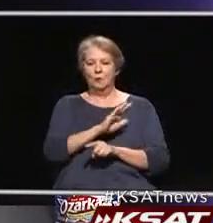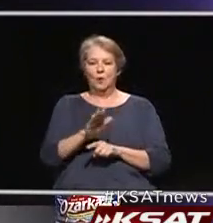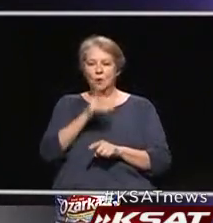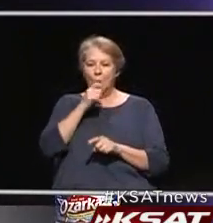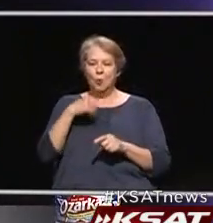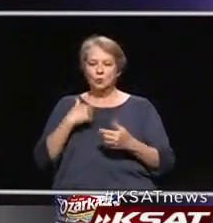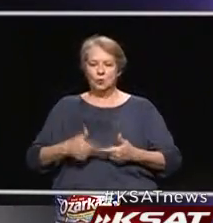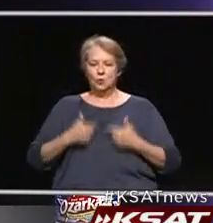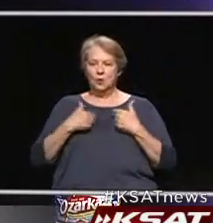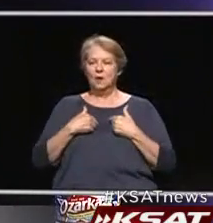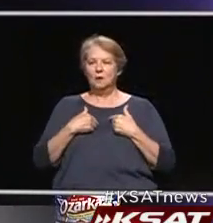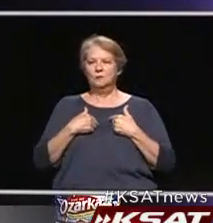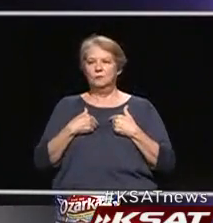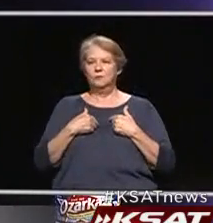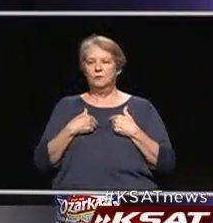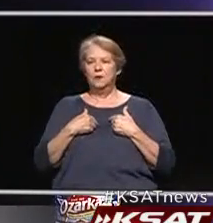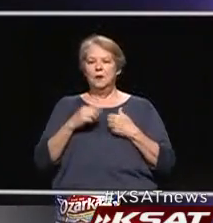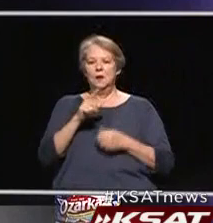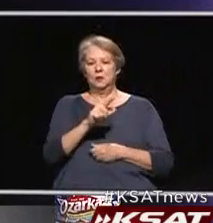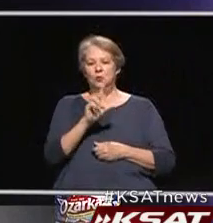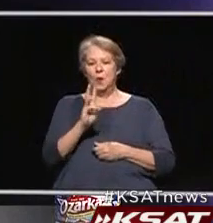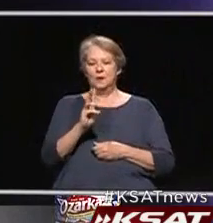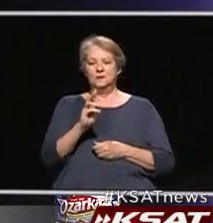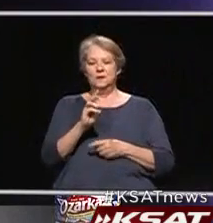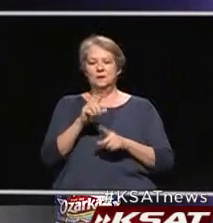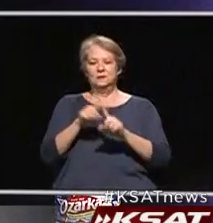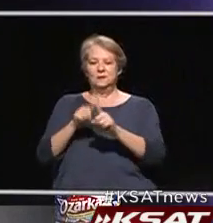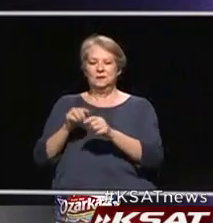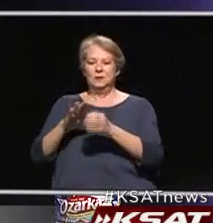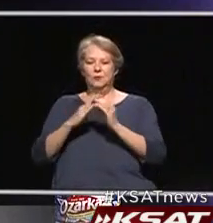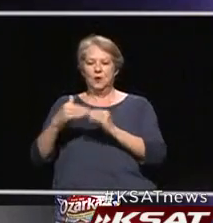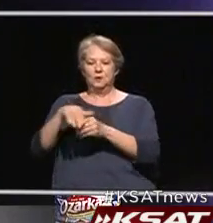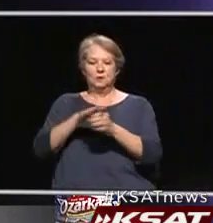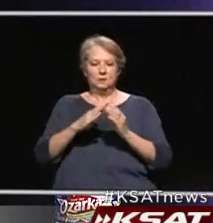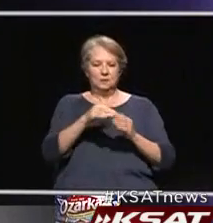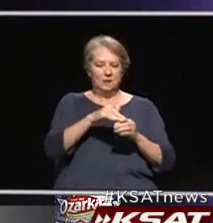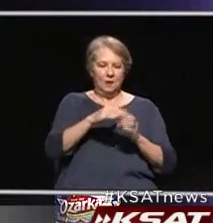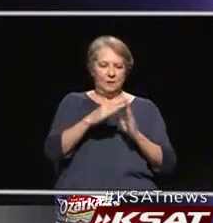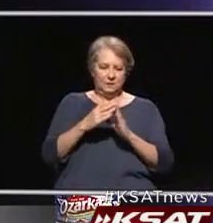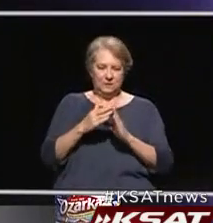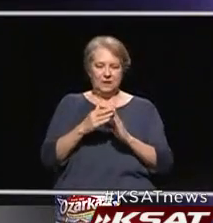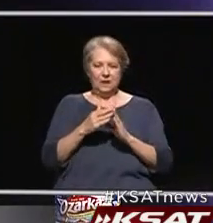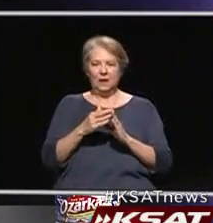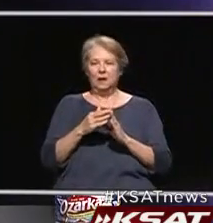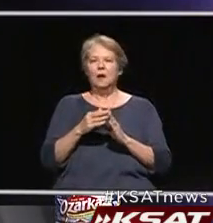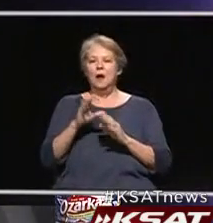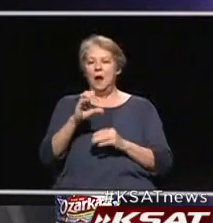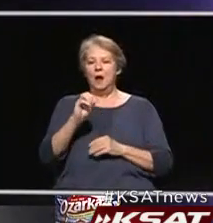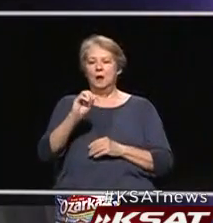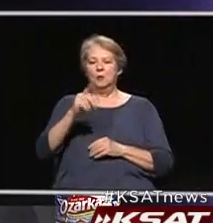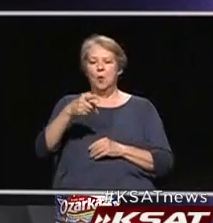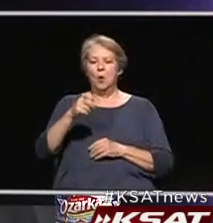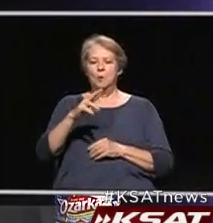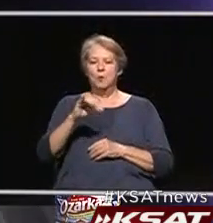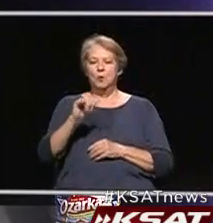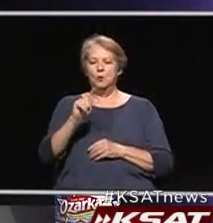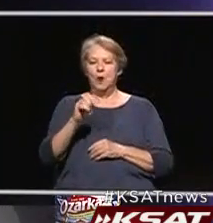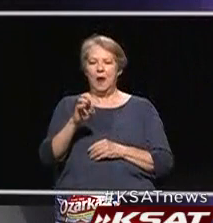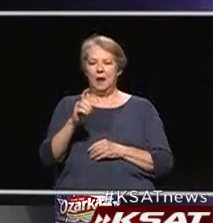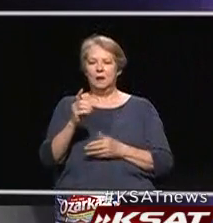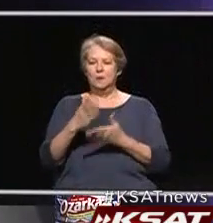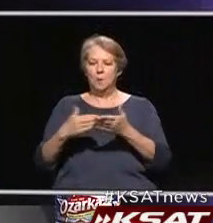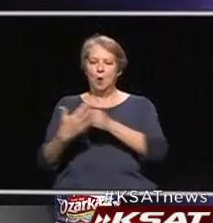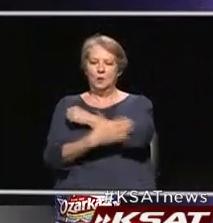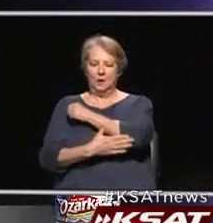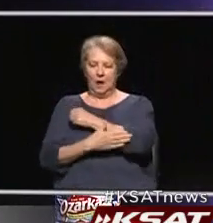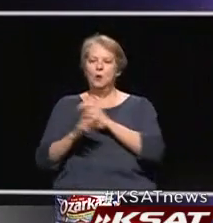the 26 other suburban cities as well as the unincorporated areas of the county. You can